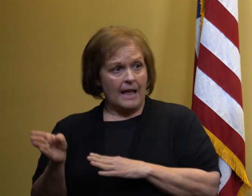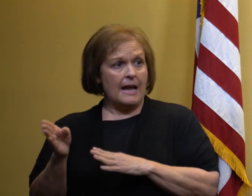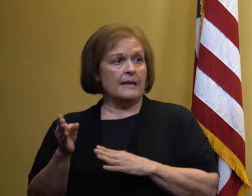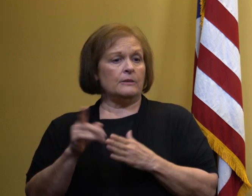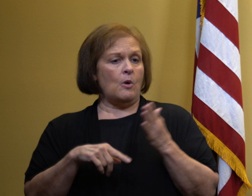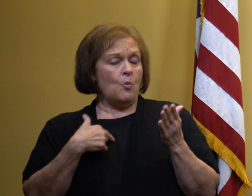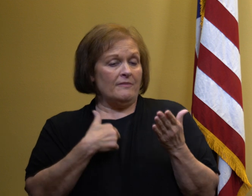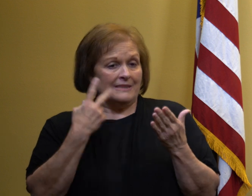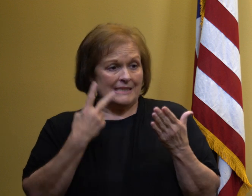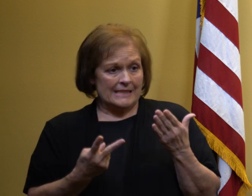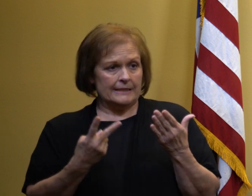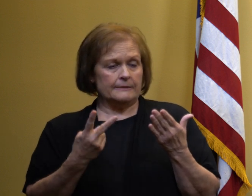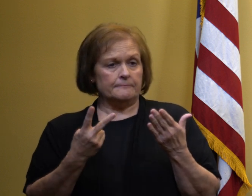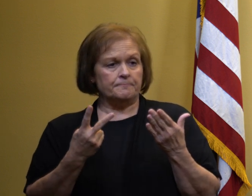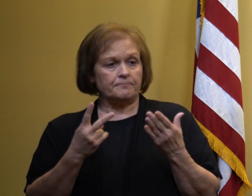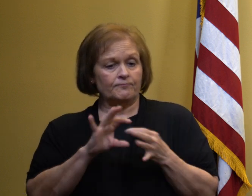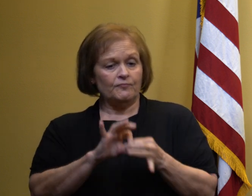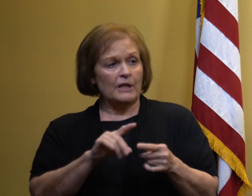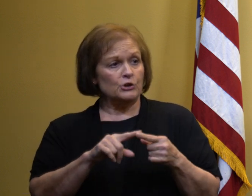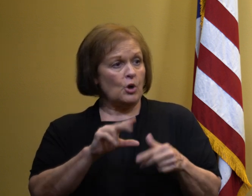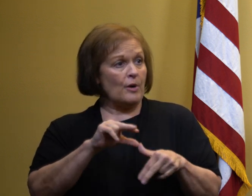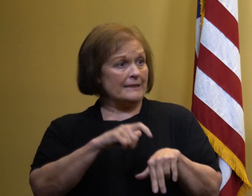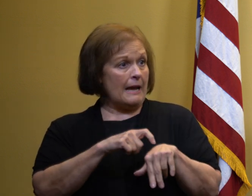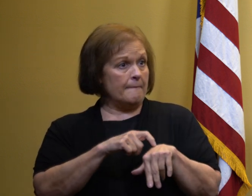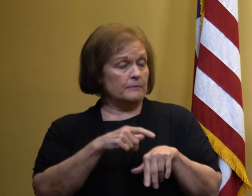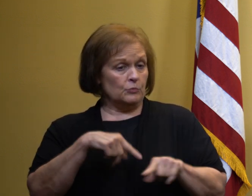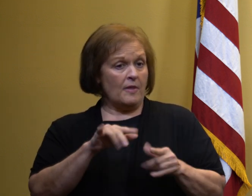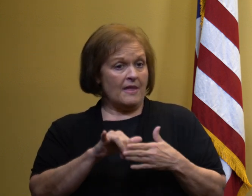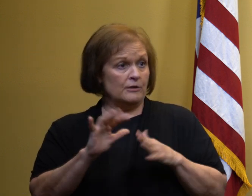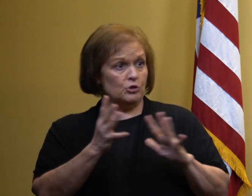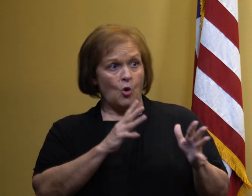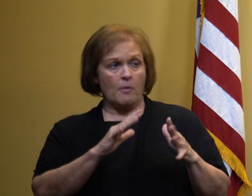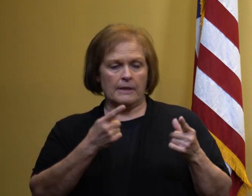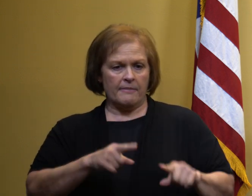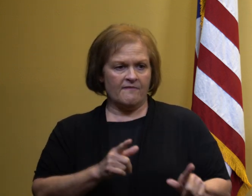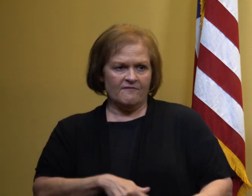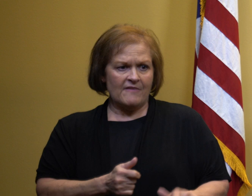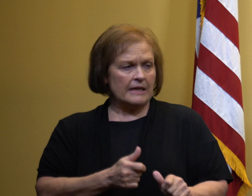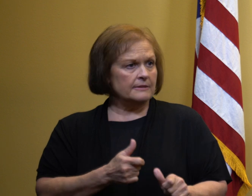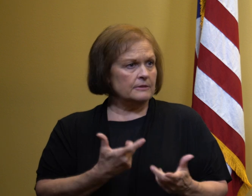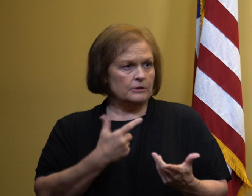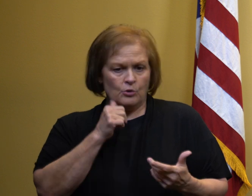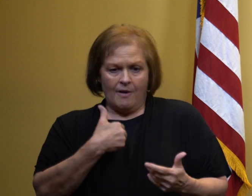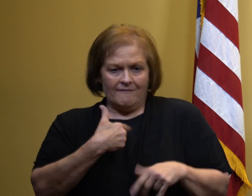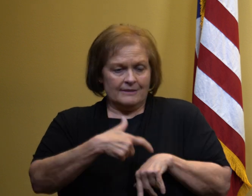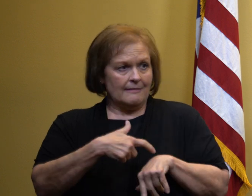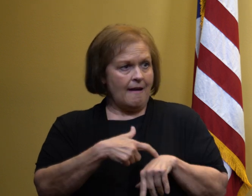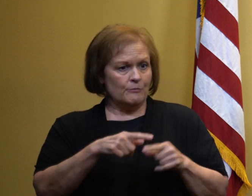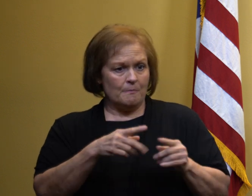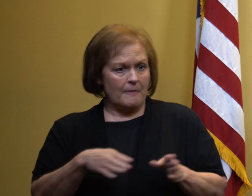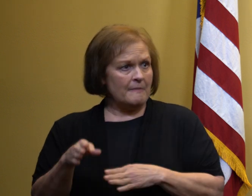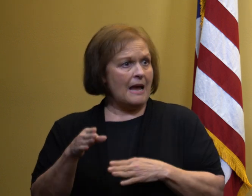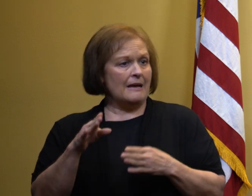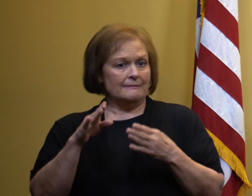have seen, in particular due to hurricane season, if these storms come fast, we do not have time